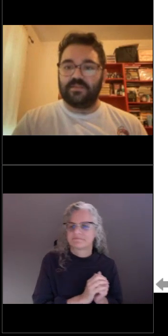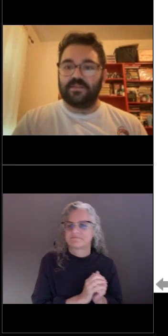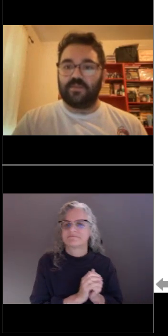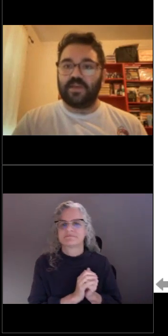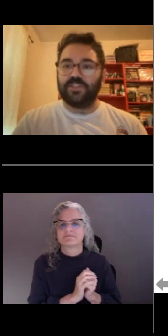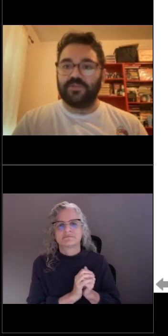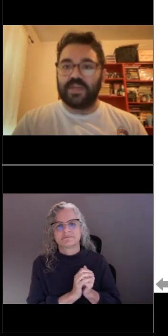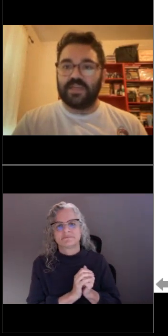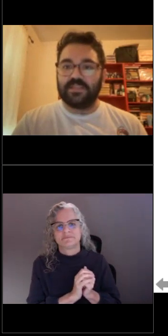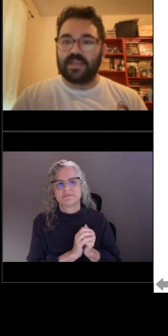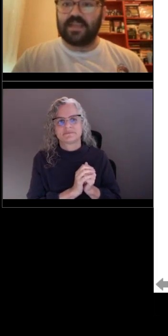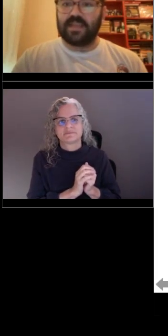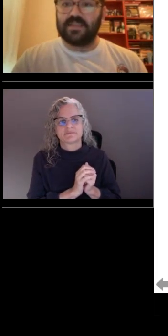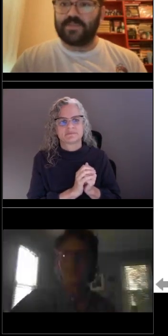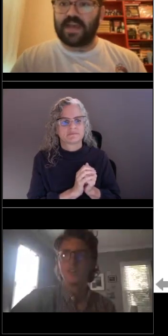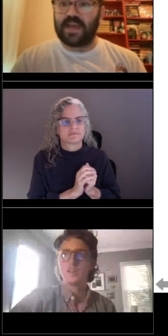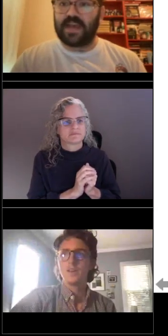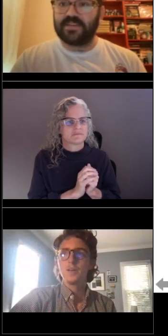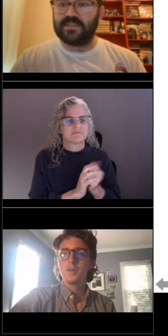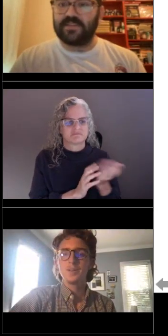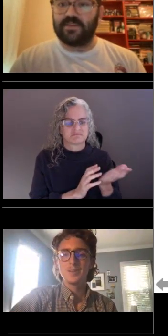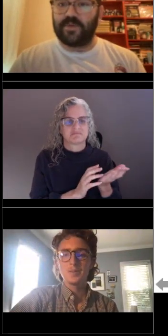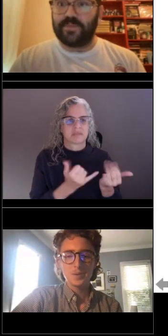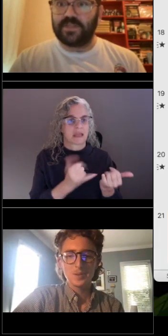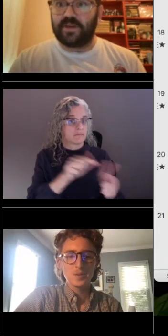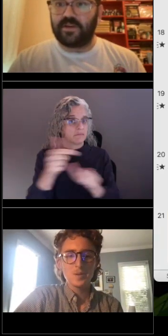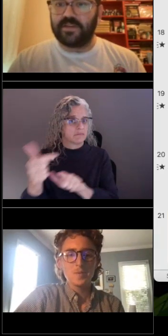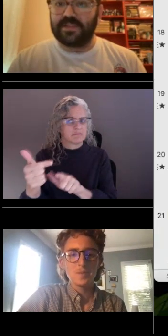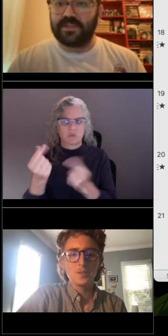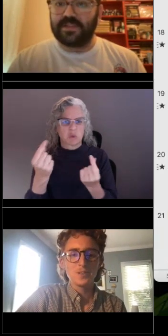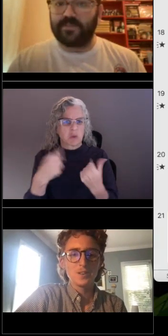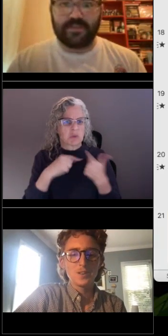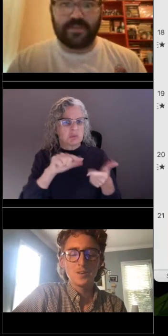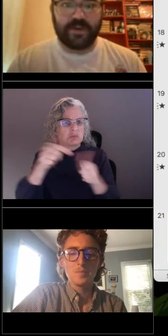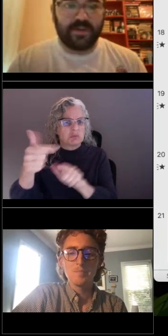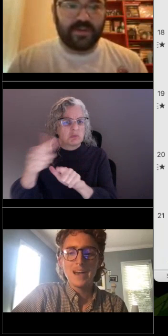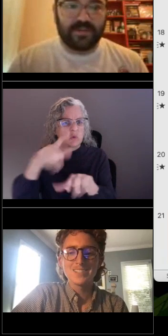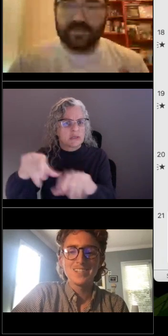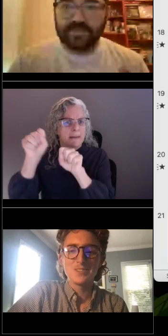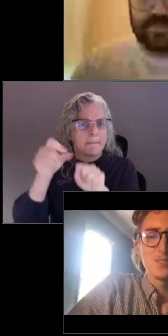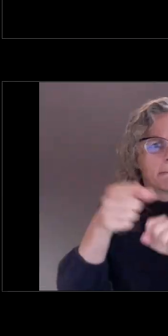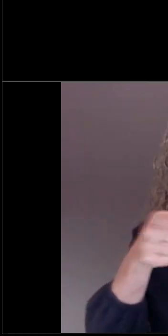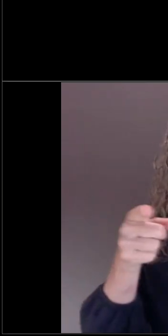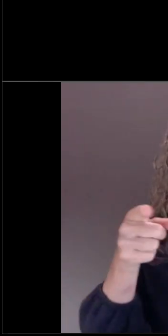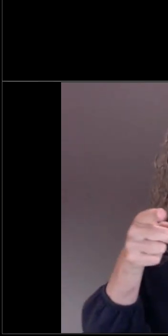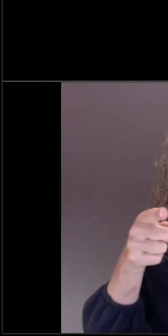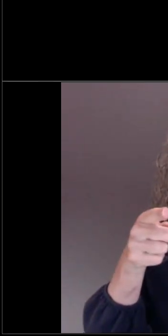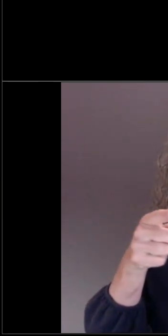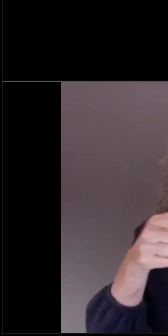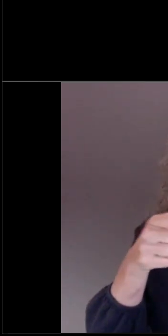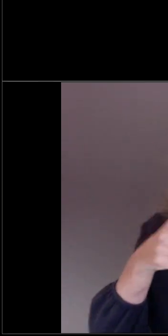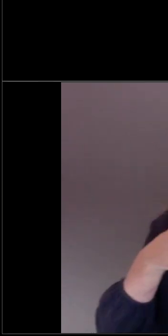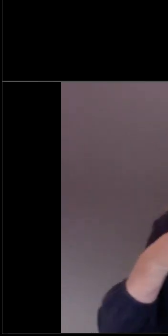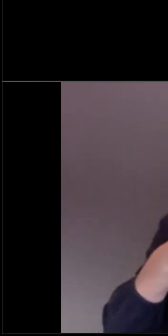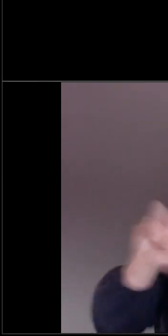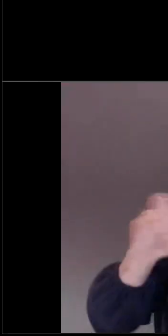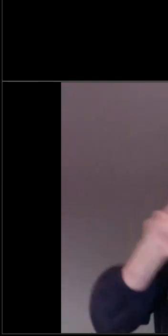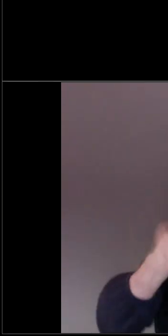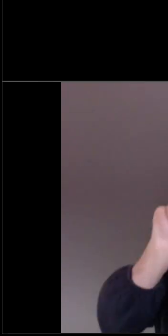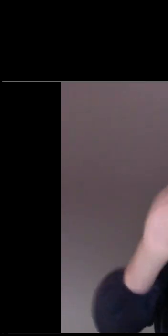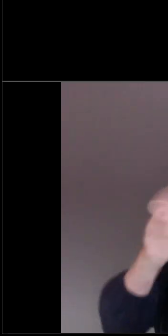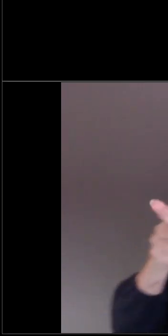And I'm not sure, do I need to pass the baton on to somebody else, or? Pass it to Lex, please.